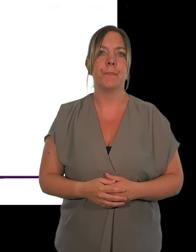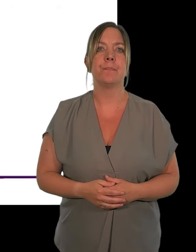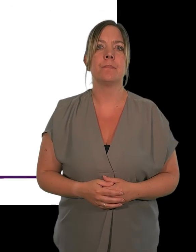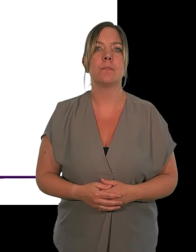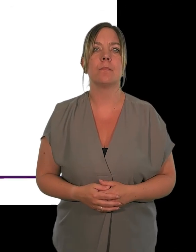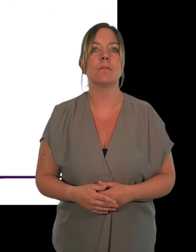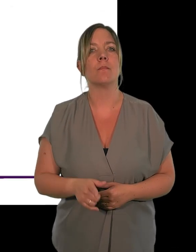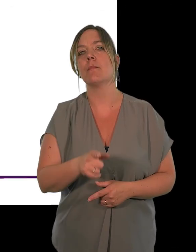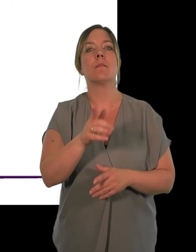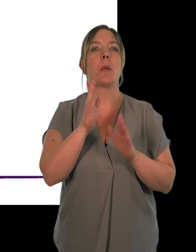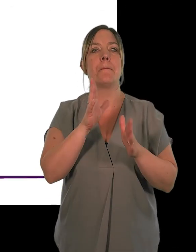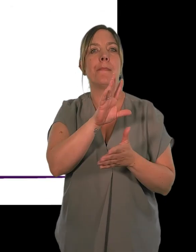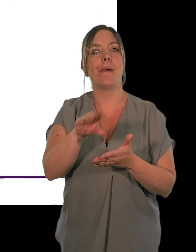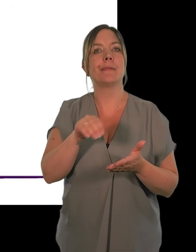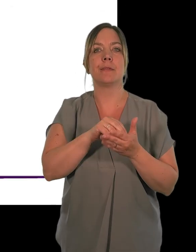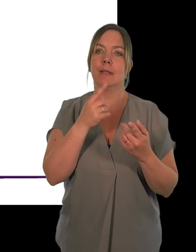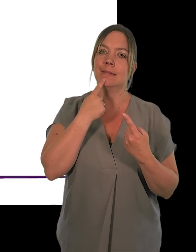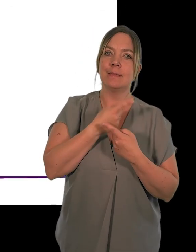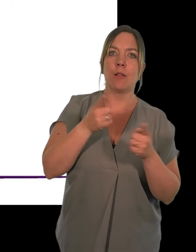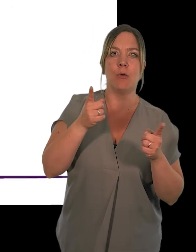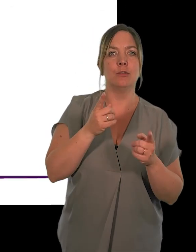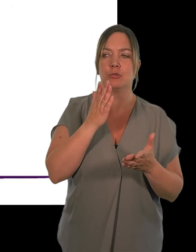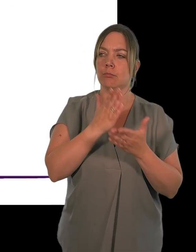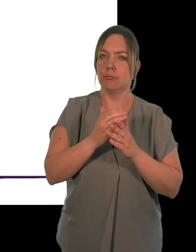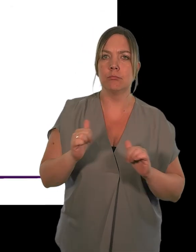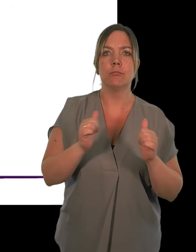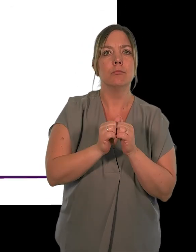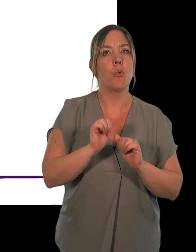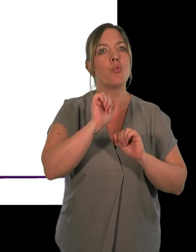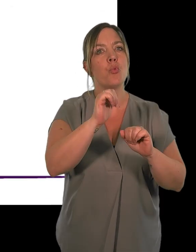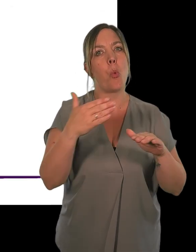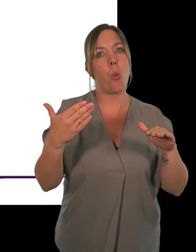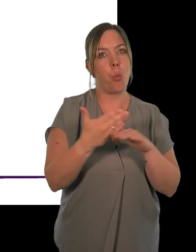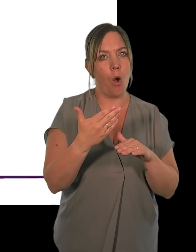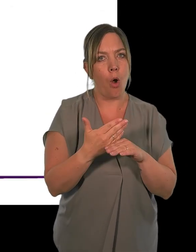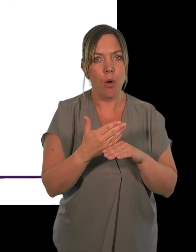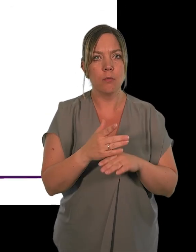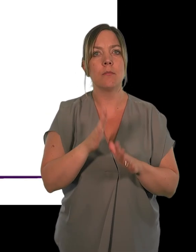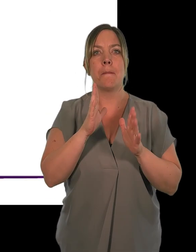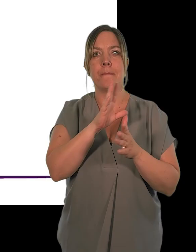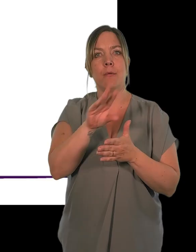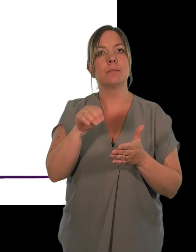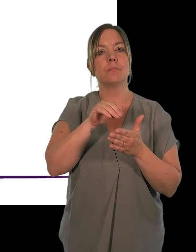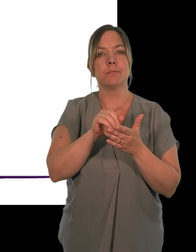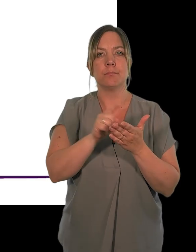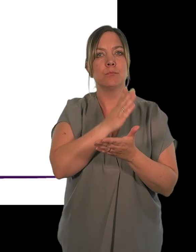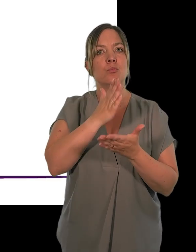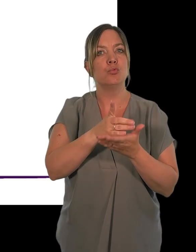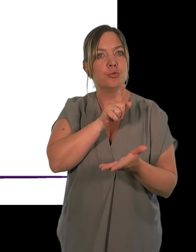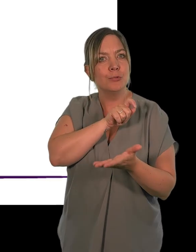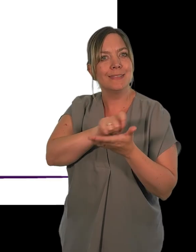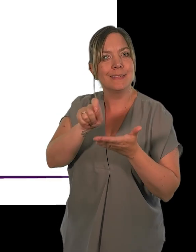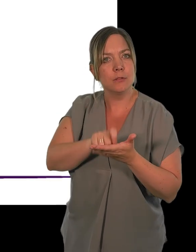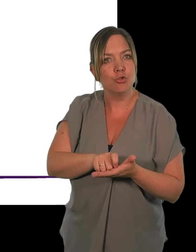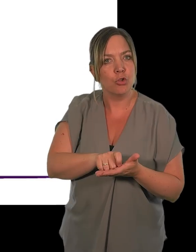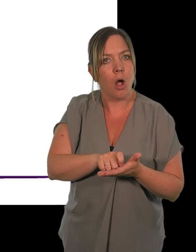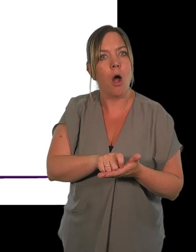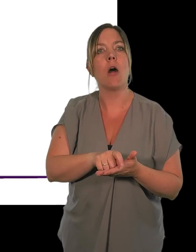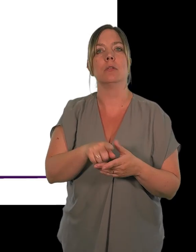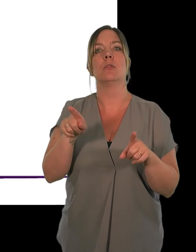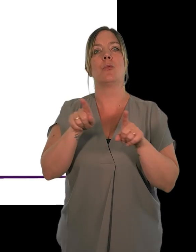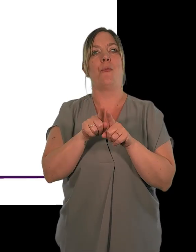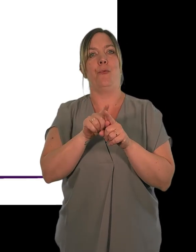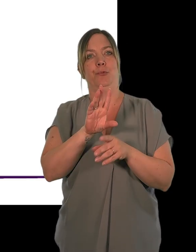declaration of authentication. You also must include a true signature and include